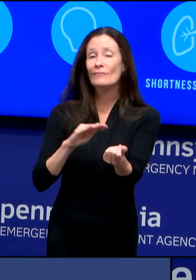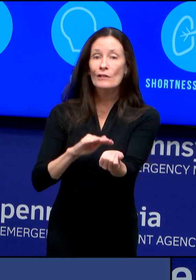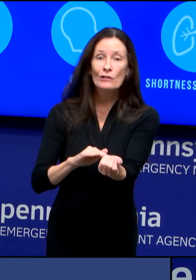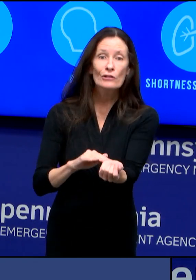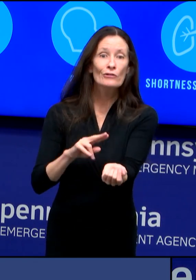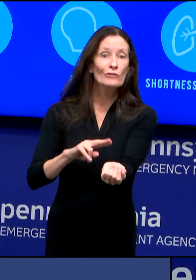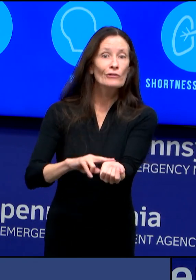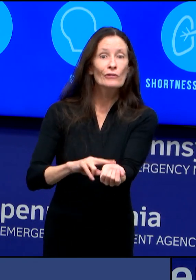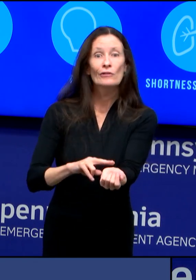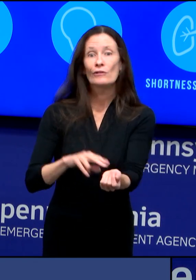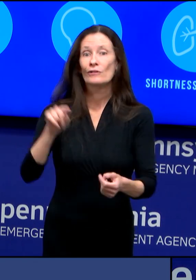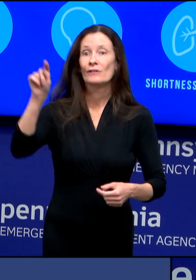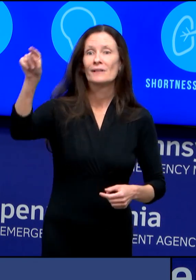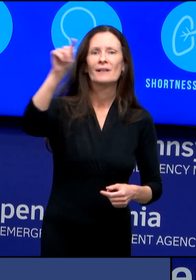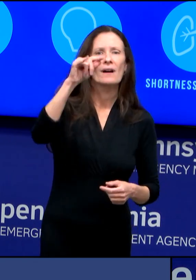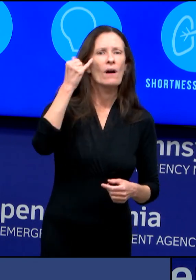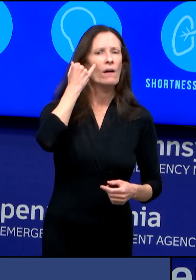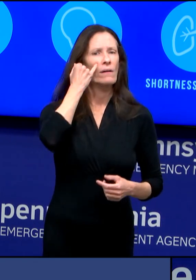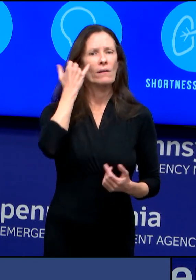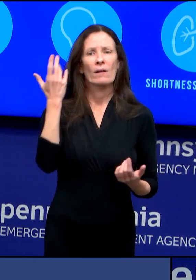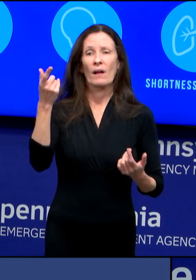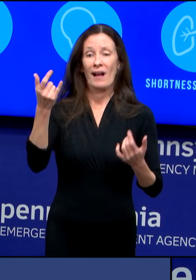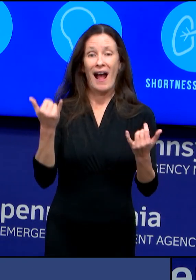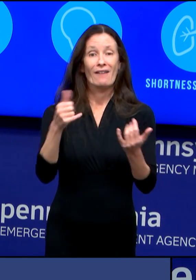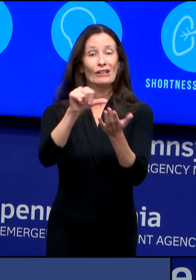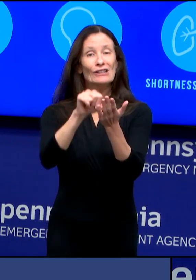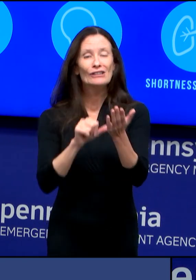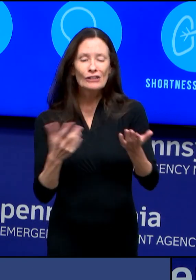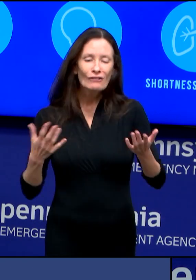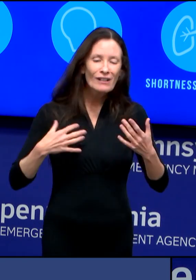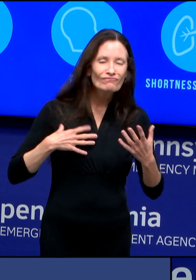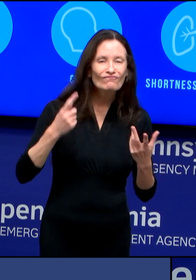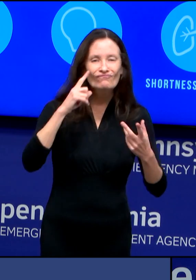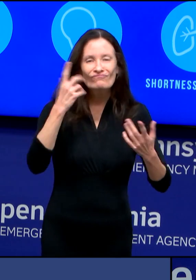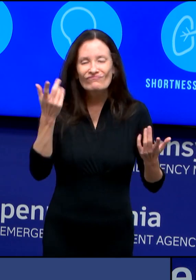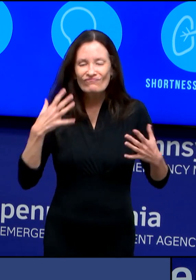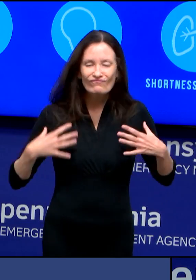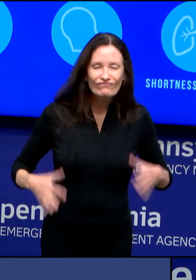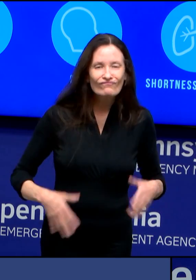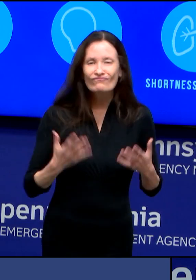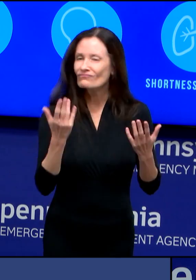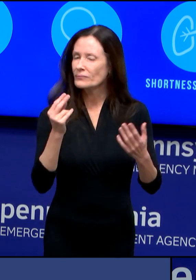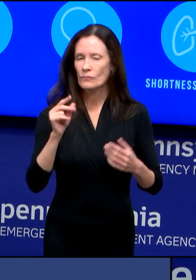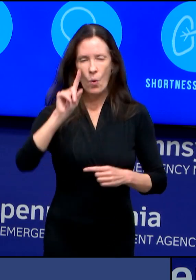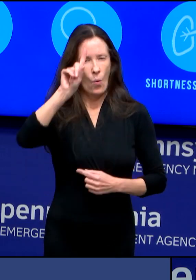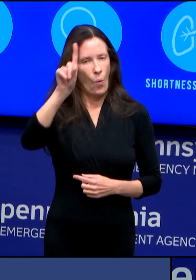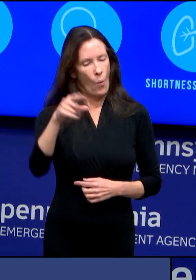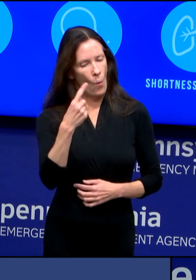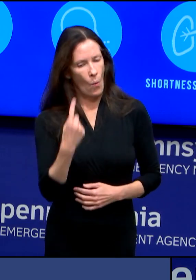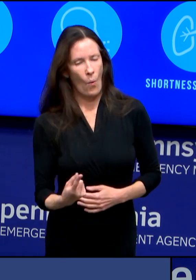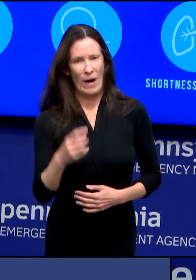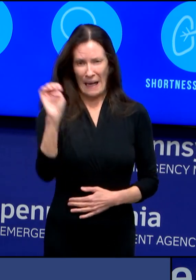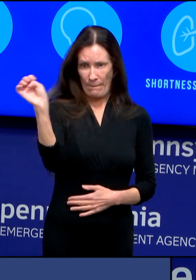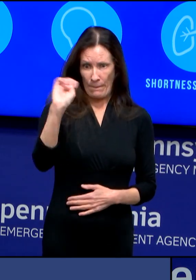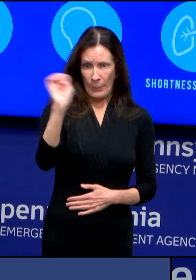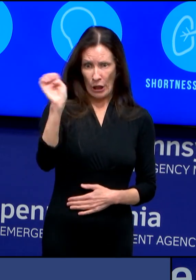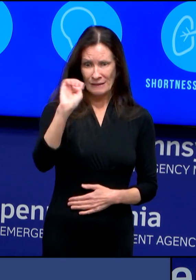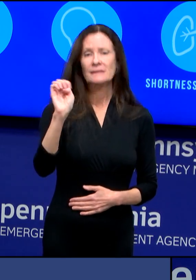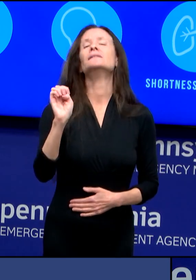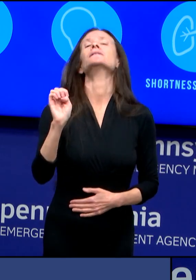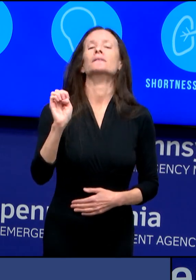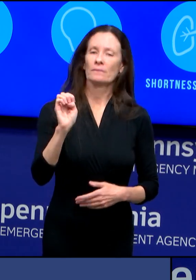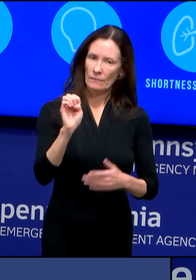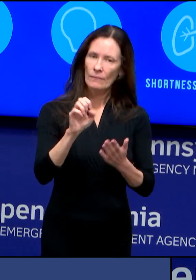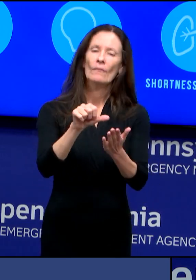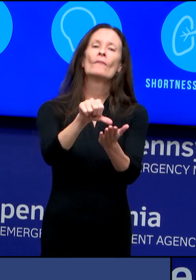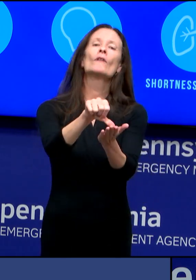cases only, is that we want regularly scheduled procedures that were not absolutely necessary, that